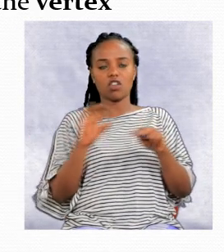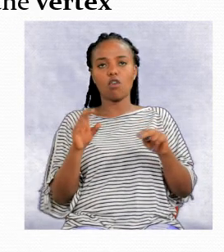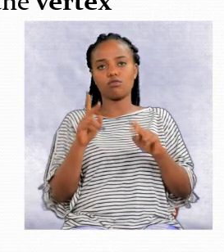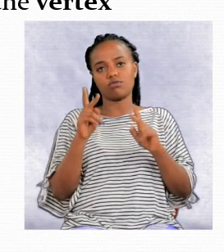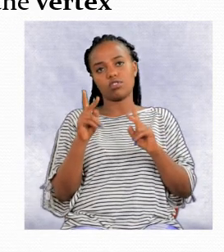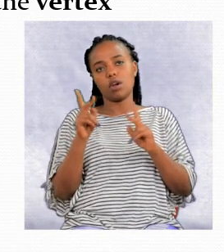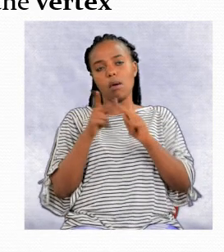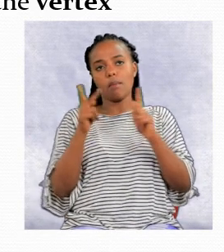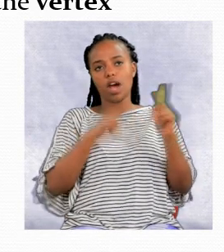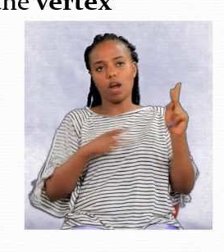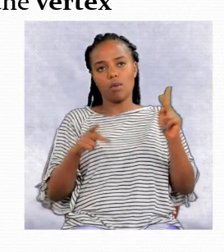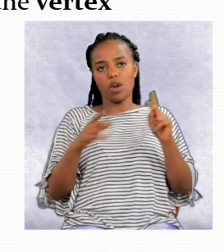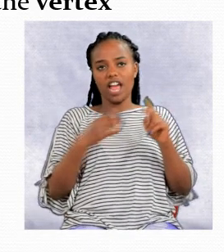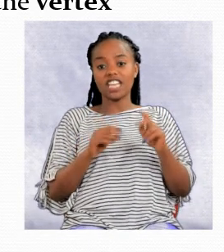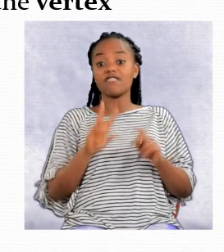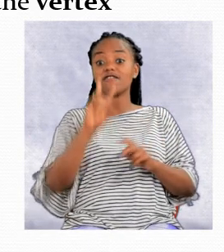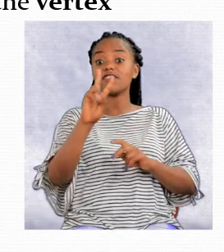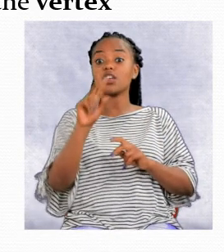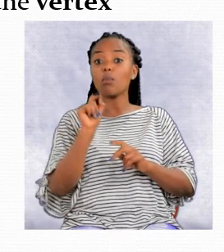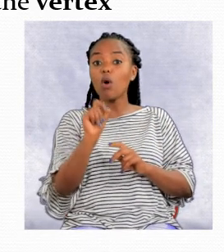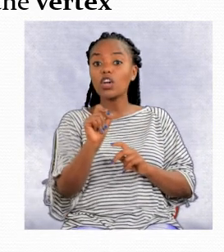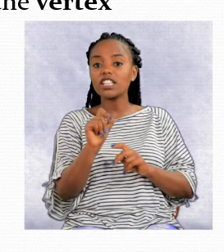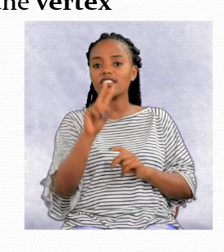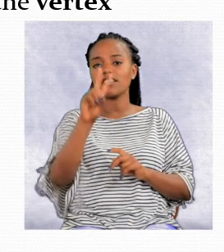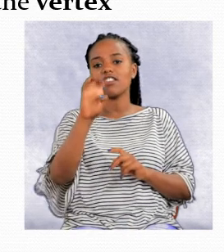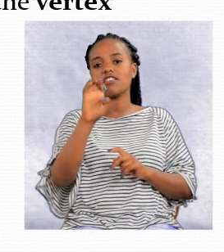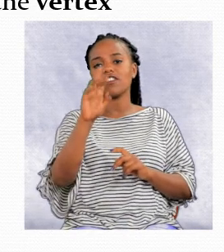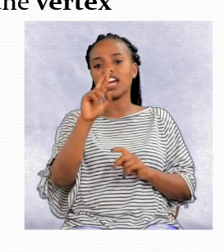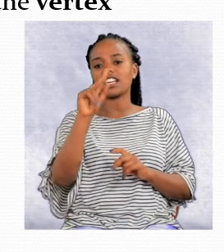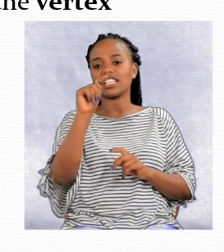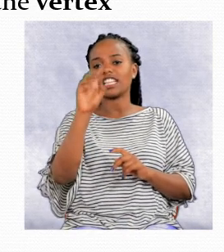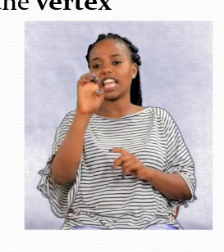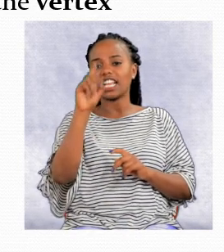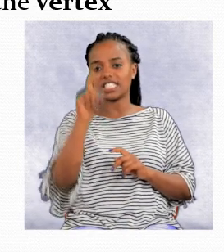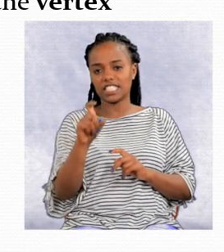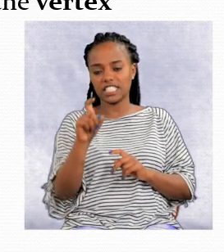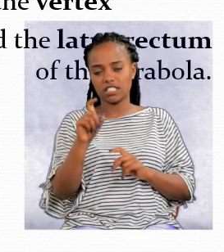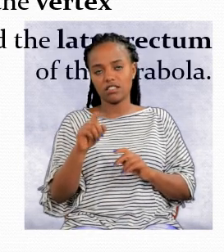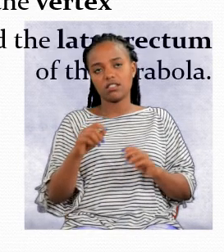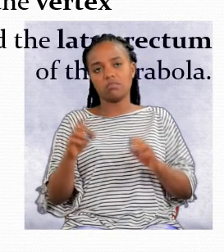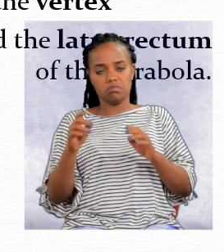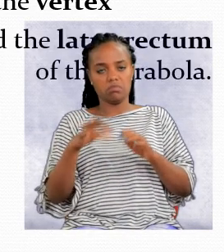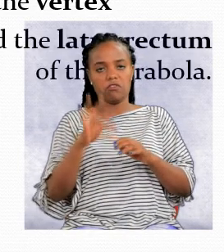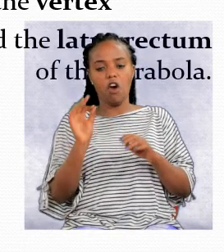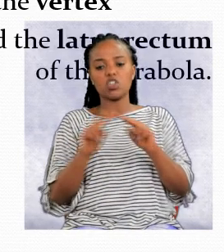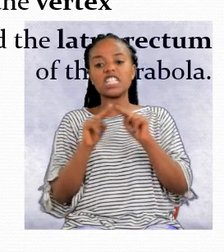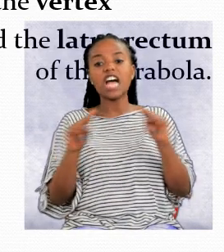And the point V, this point V is this, the vertex which is found on the axis of the parabola.